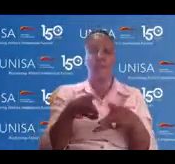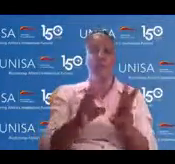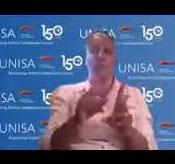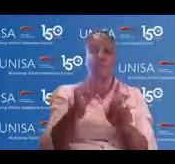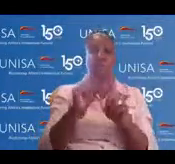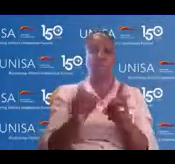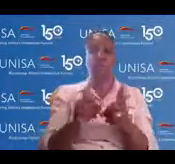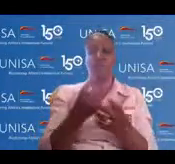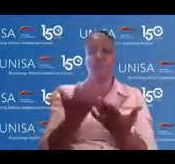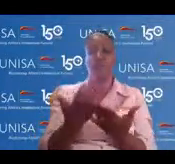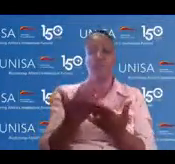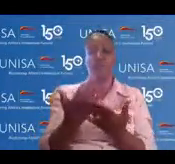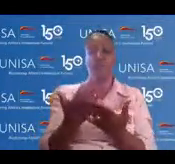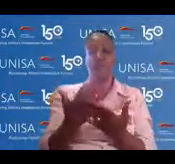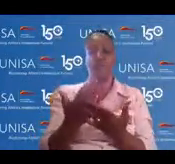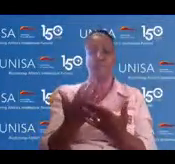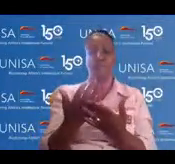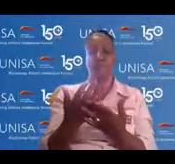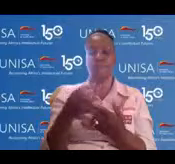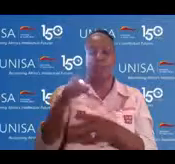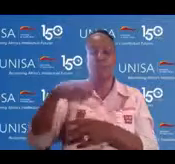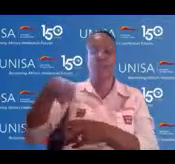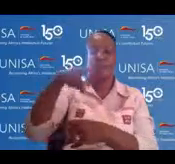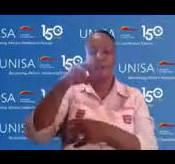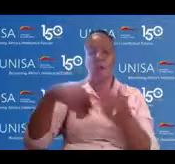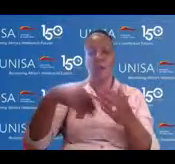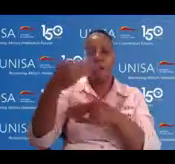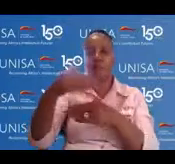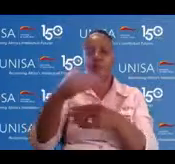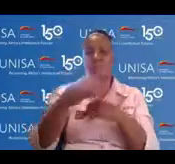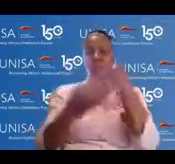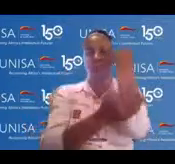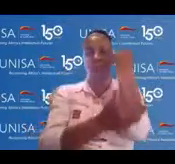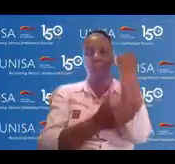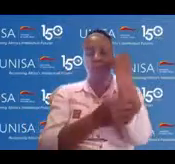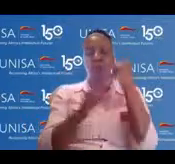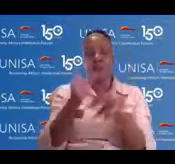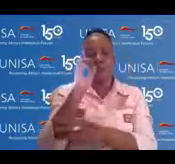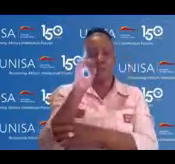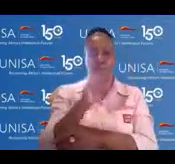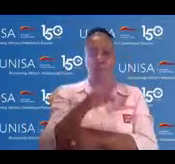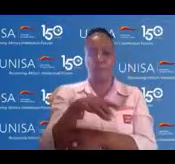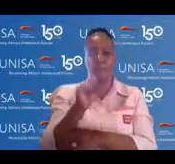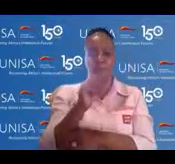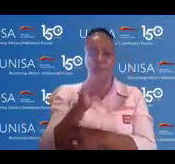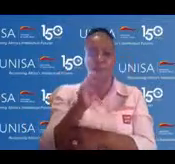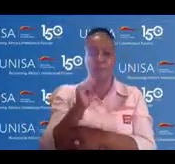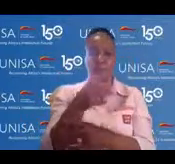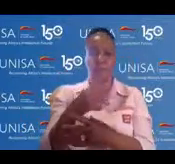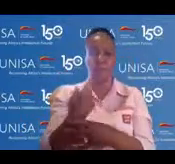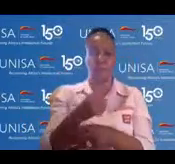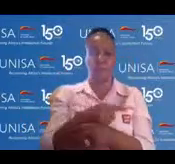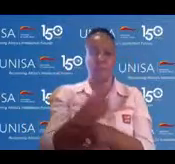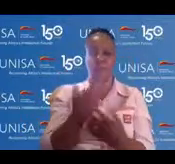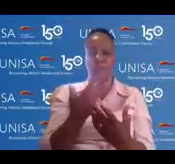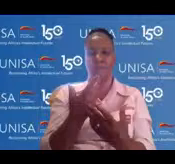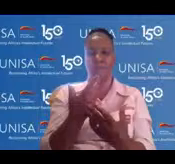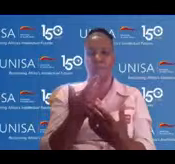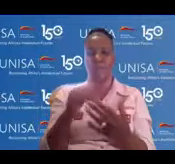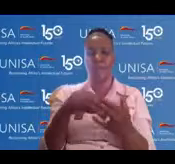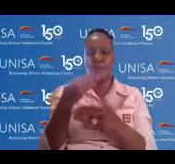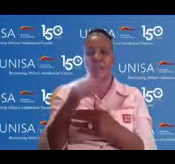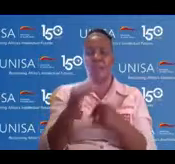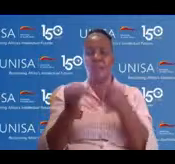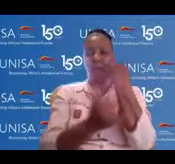traveling outside of the country. Now remember, the SMSs won't necessarily come through to you if you're in a different country. So by setting